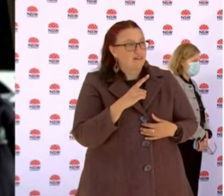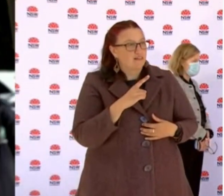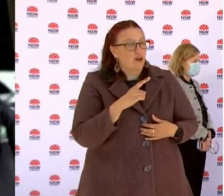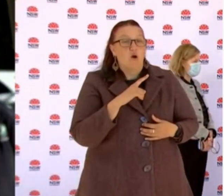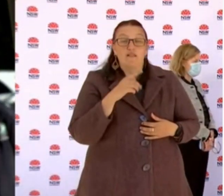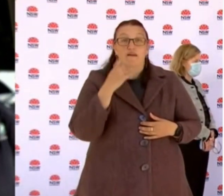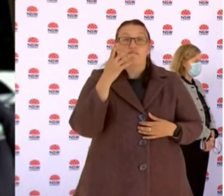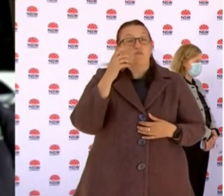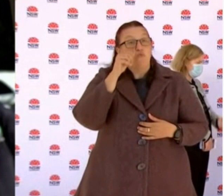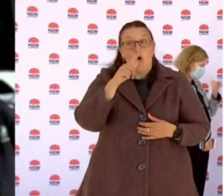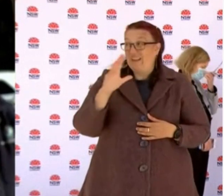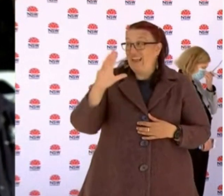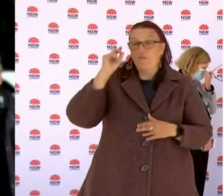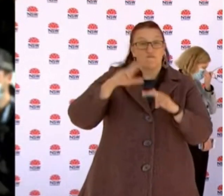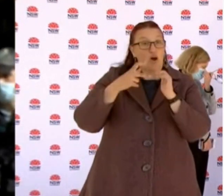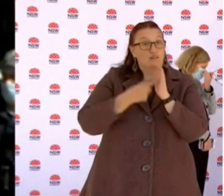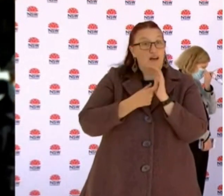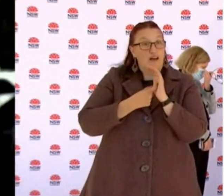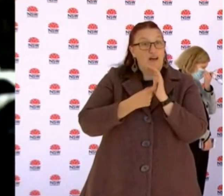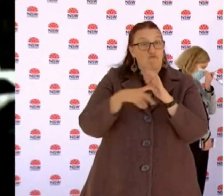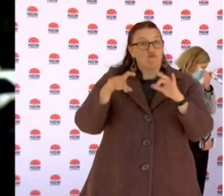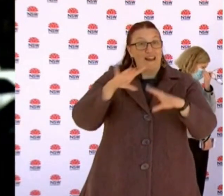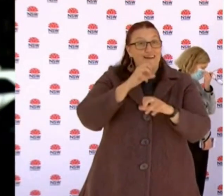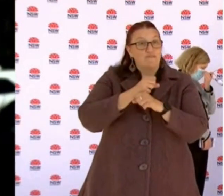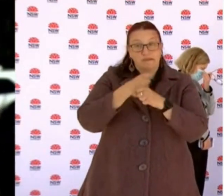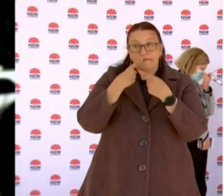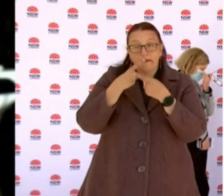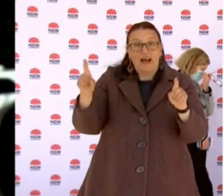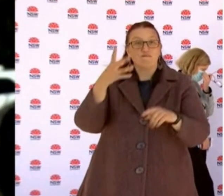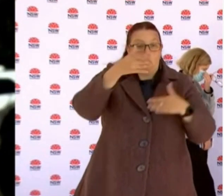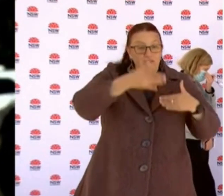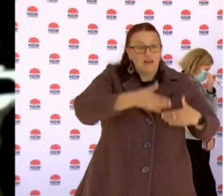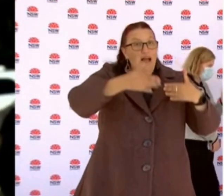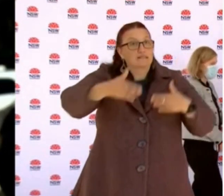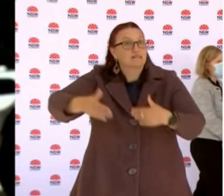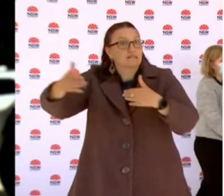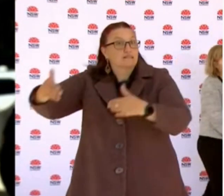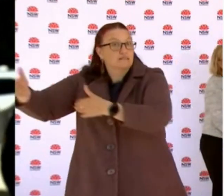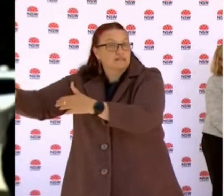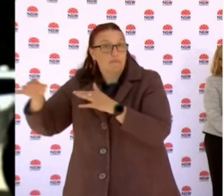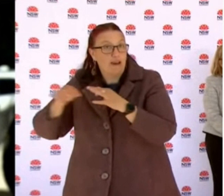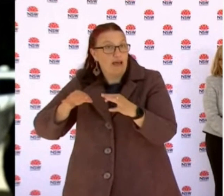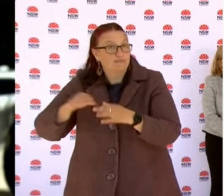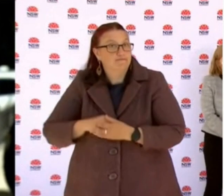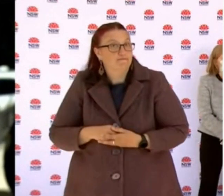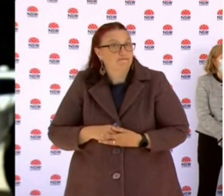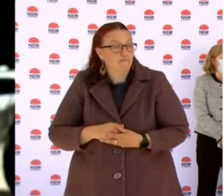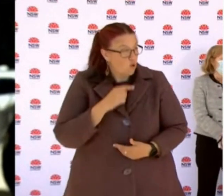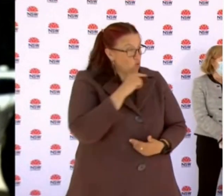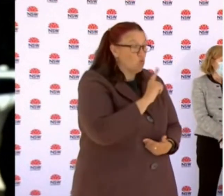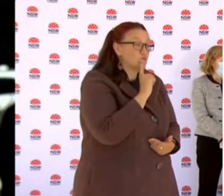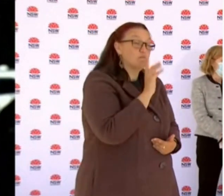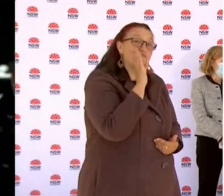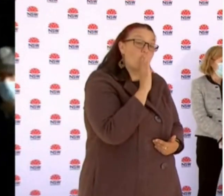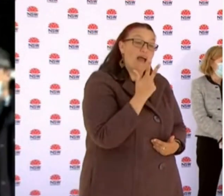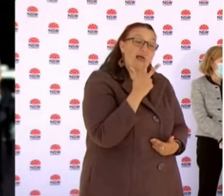by National Cabinet on Friday. You estimated a few weeks ago that a vaccine threshold should be around 80%. If National Cabinet